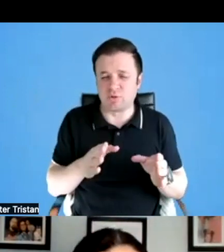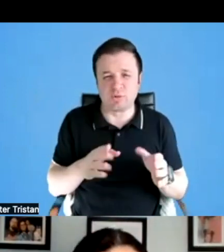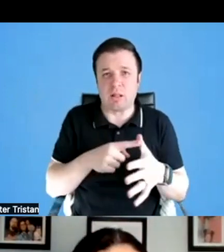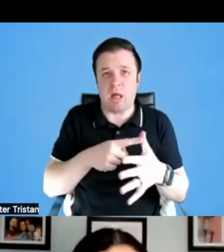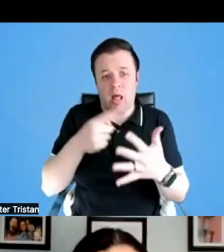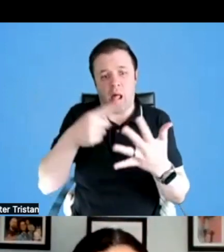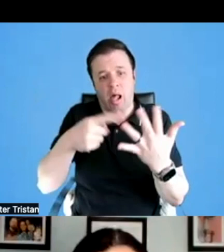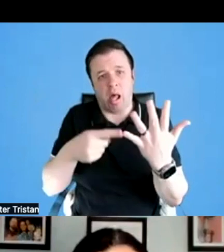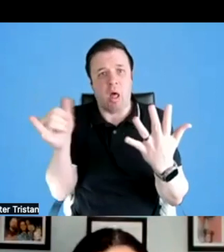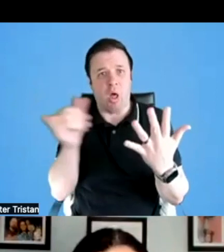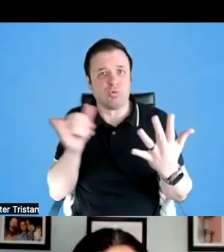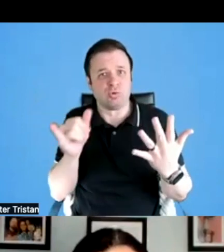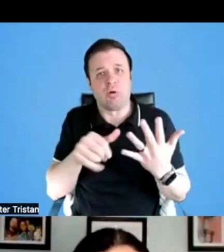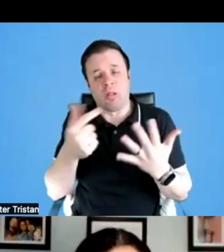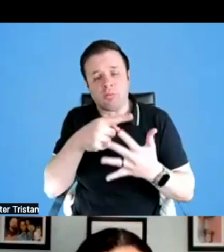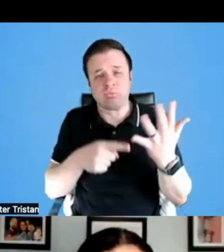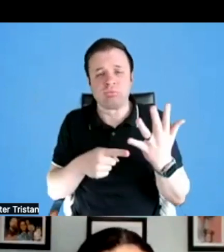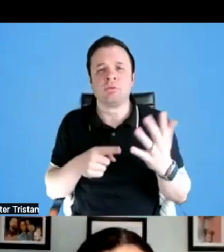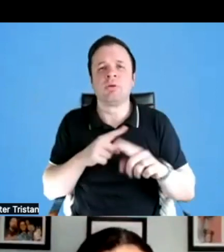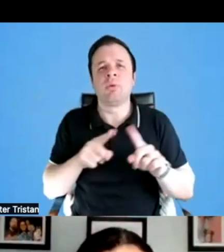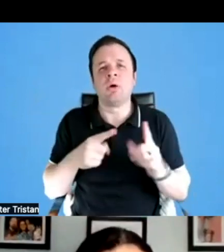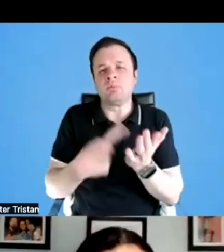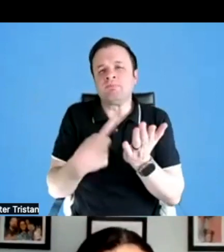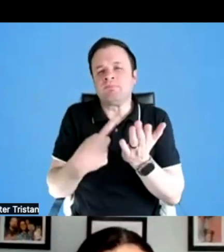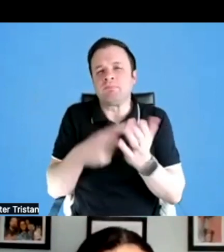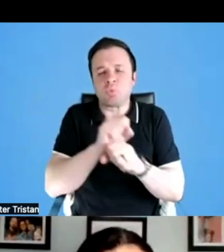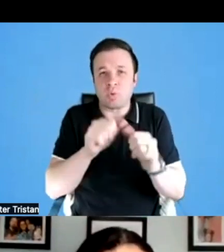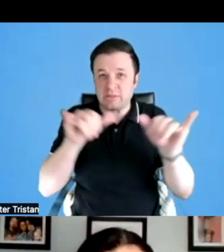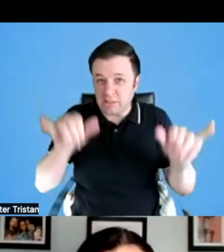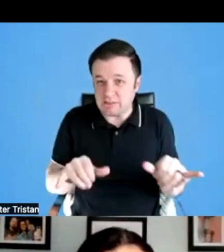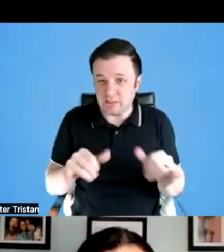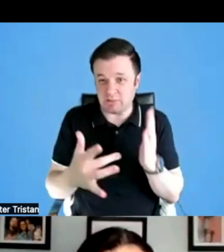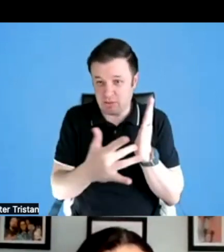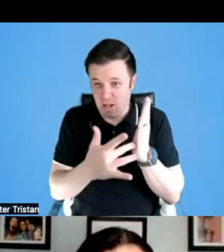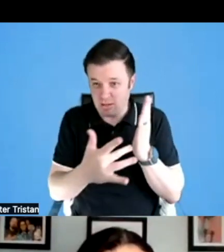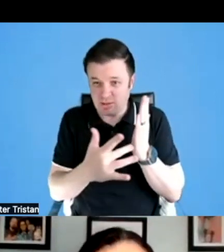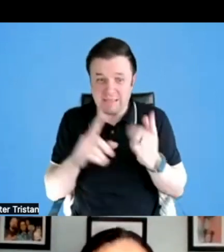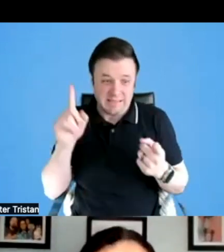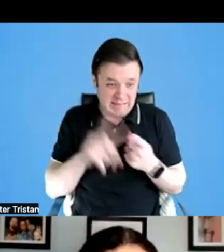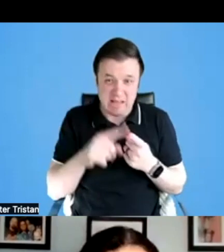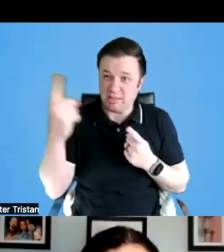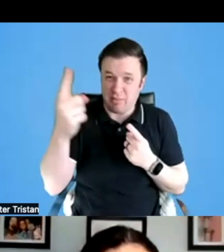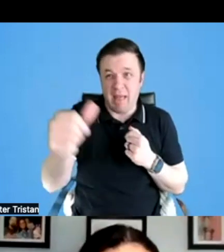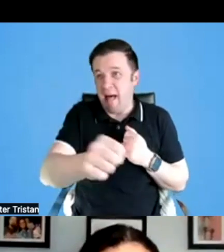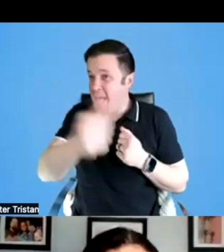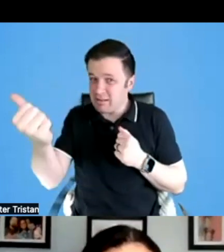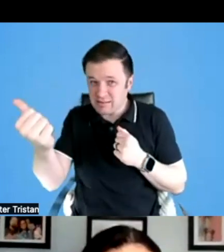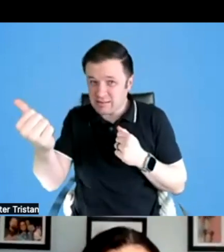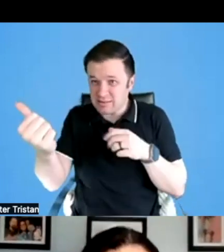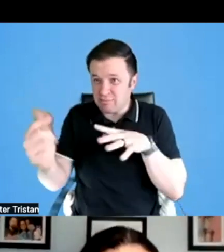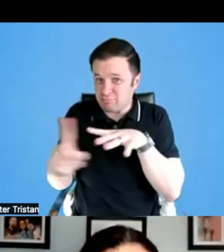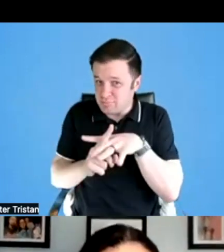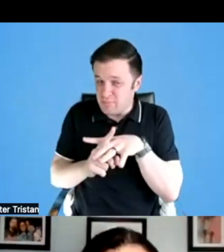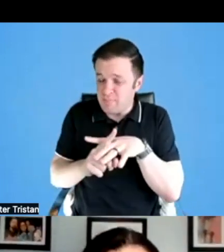think when we're talking about kind of working with systems, it's acknowledging that until we have something else, there needs